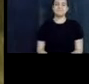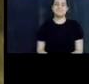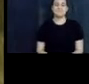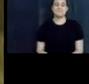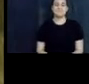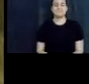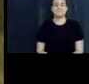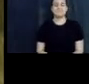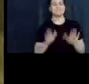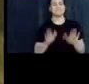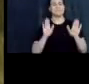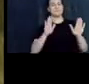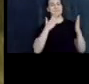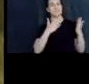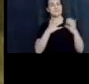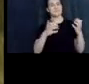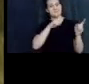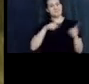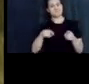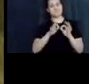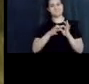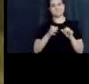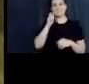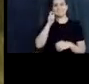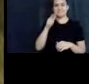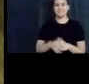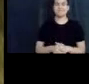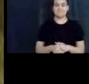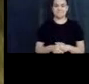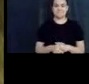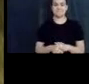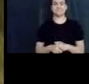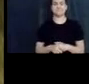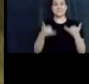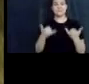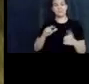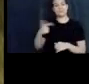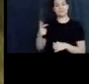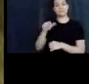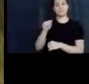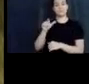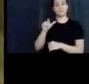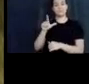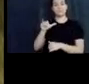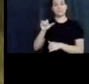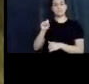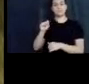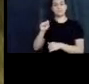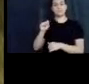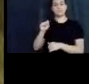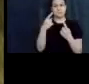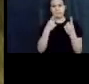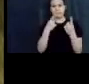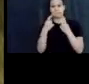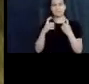Great. Thank you so much for being here today, Leela. So with that, I'm going to pass it over to Alyssa. Remember, if you have any questions, then feel free to post them in the